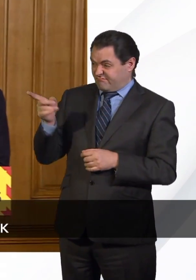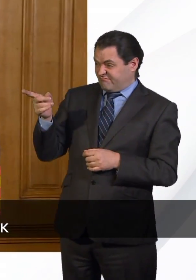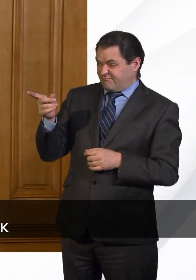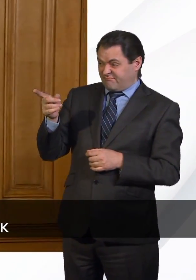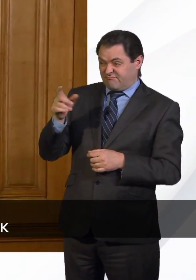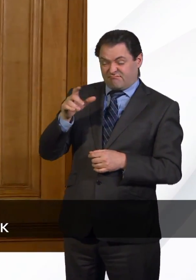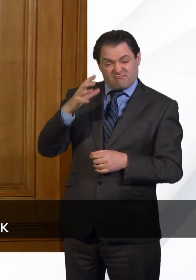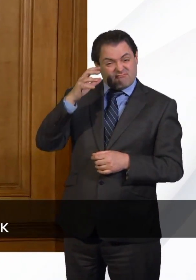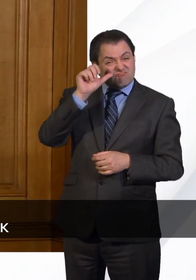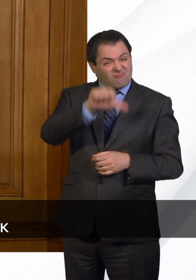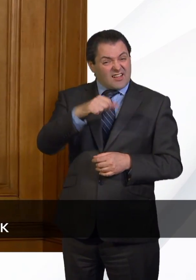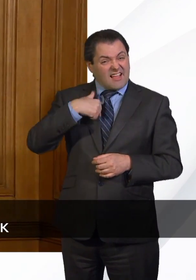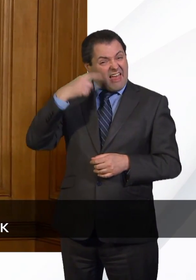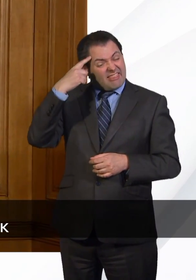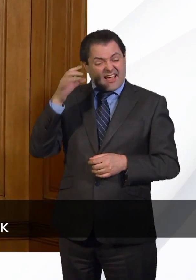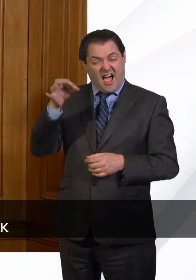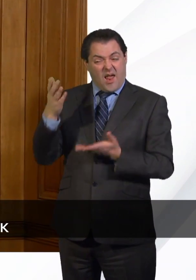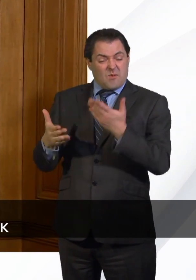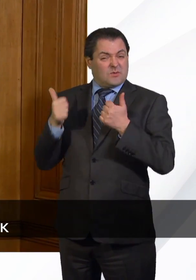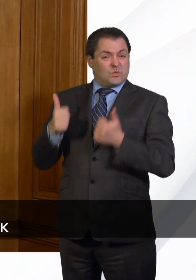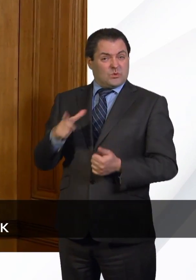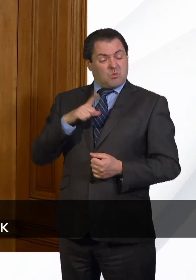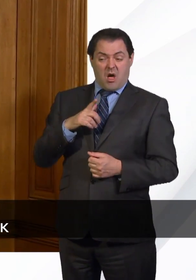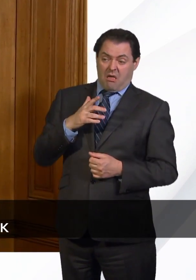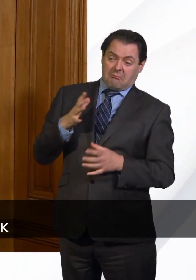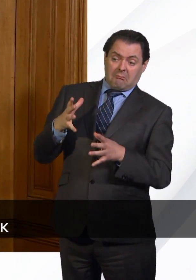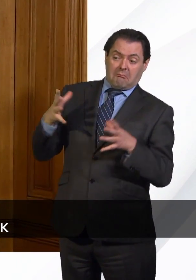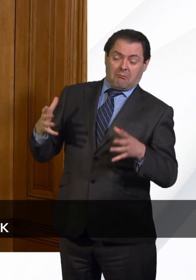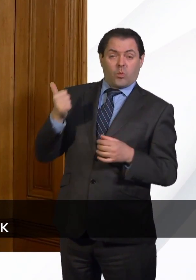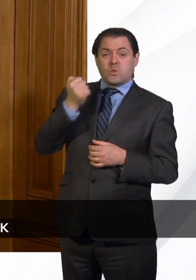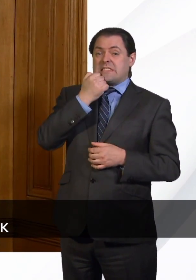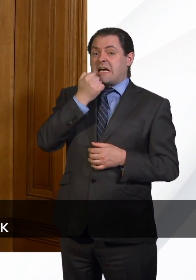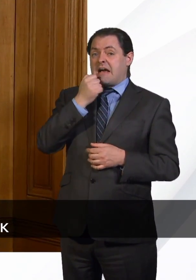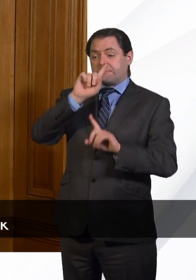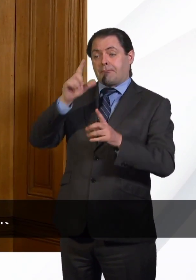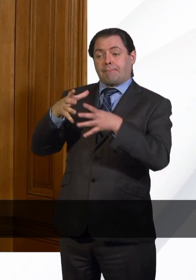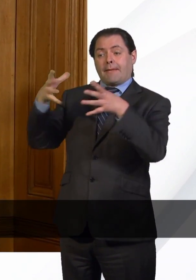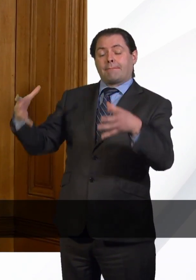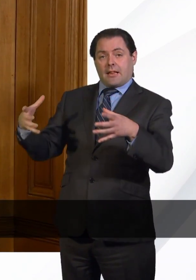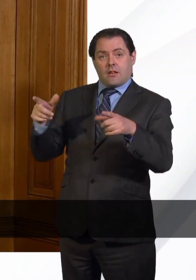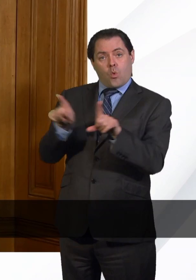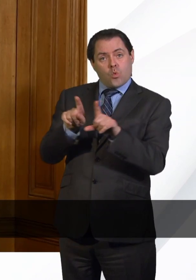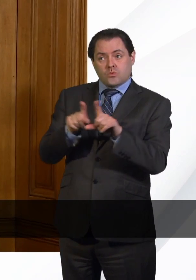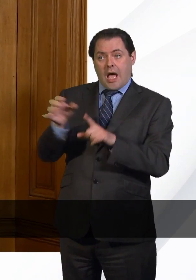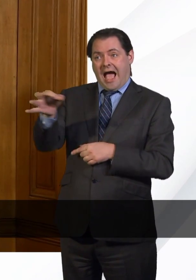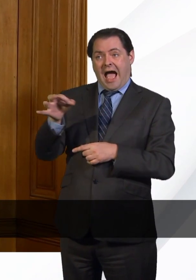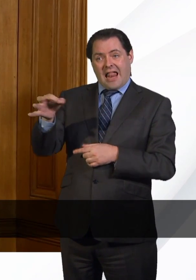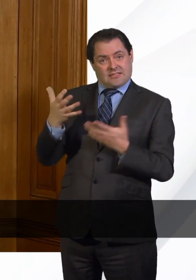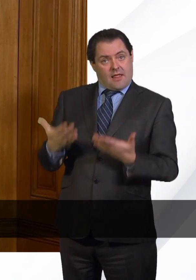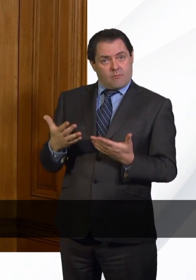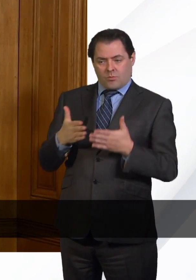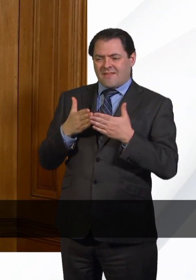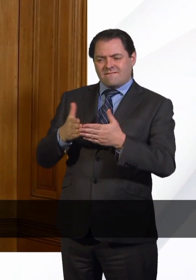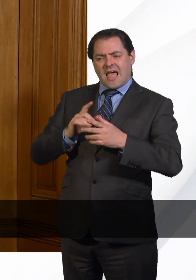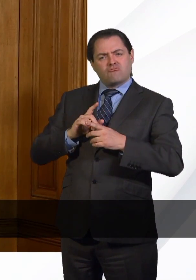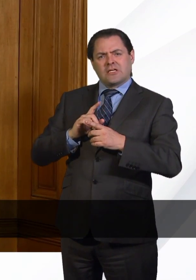It's quite a large population, and there is a benefit in the fact that travel on and off the island is relatively restricted. The ferries